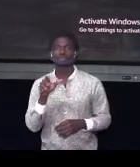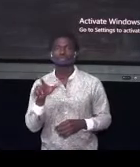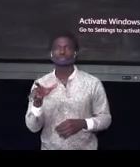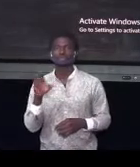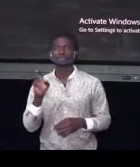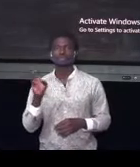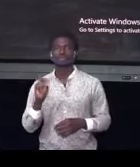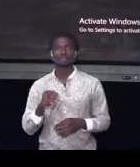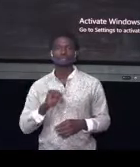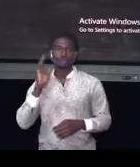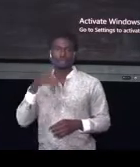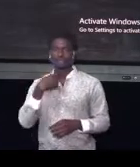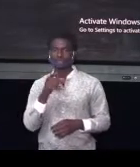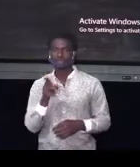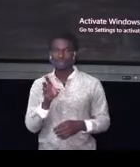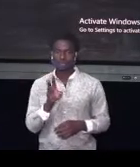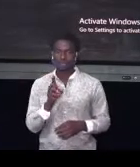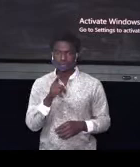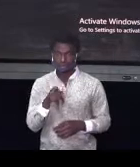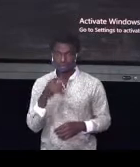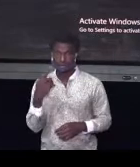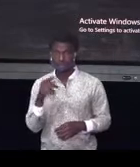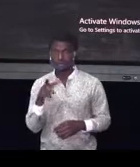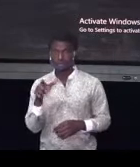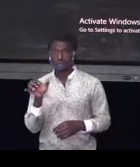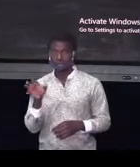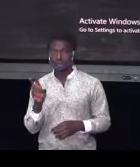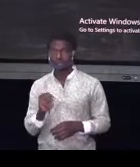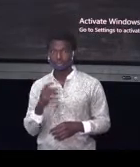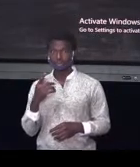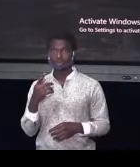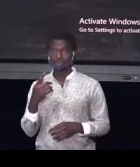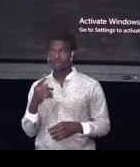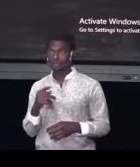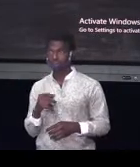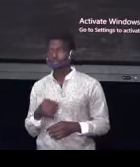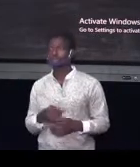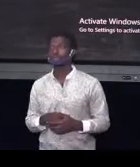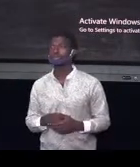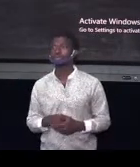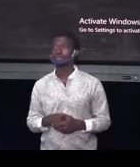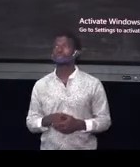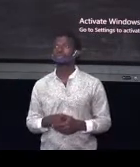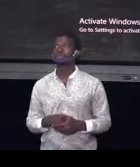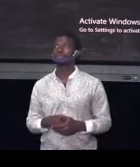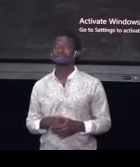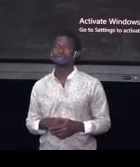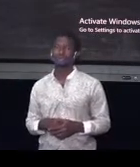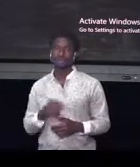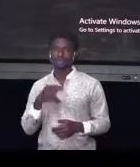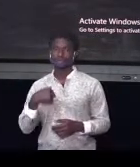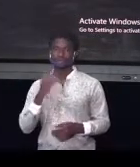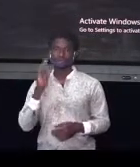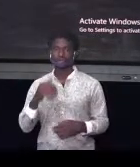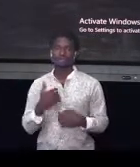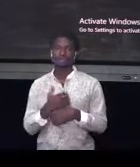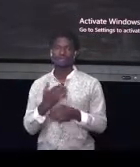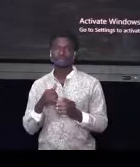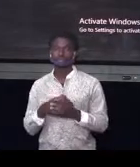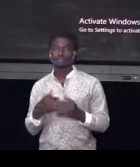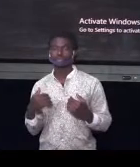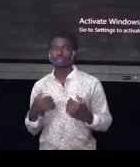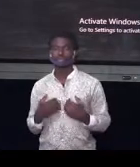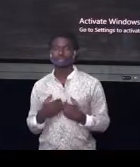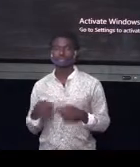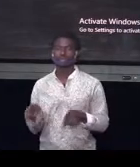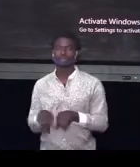all the LCMs. For instance, the LCM of 6 and 9 is 18. So I have to make this fraction have a denominator of 18. I'll make that fraction have